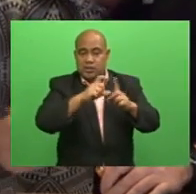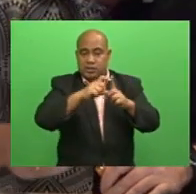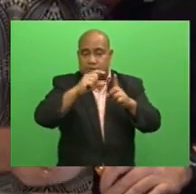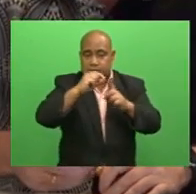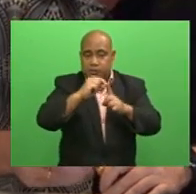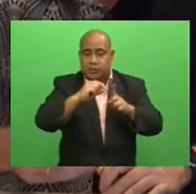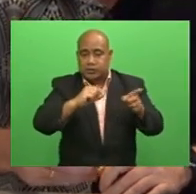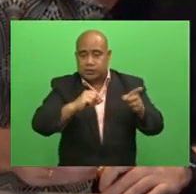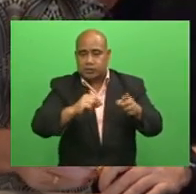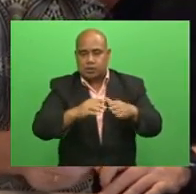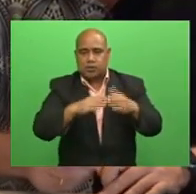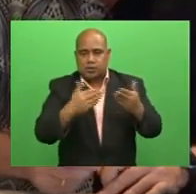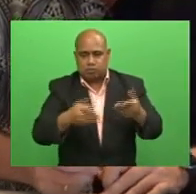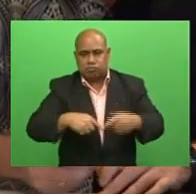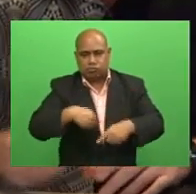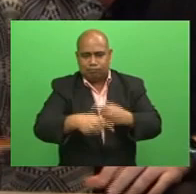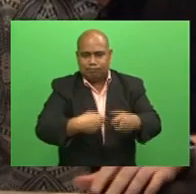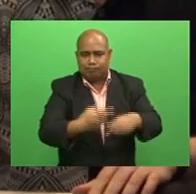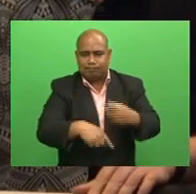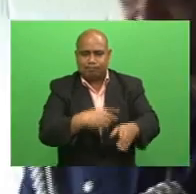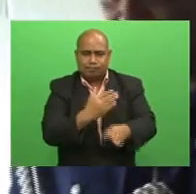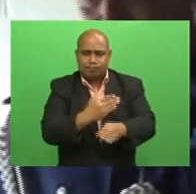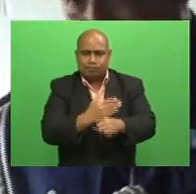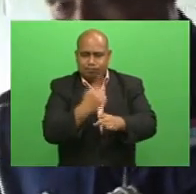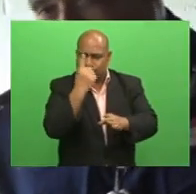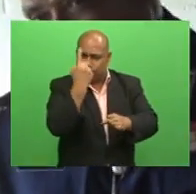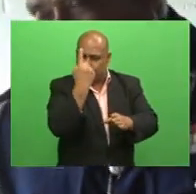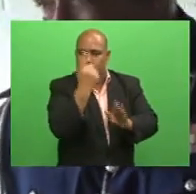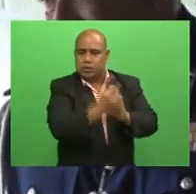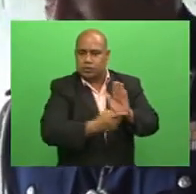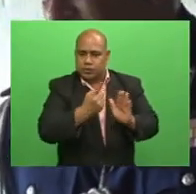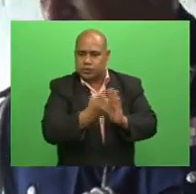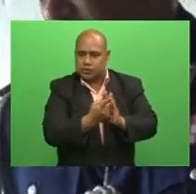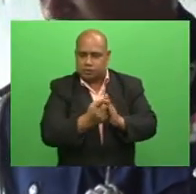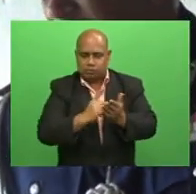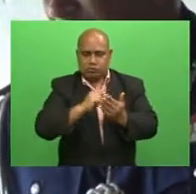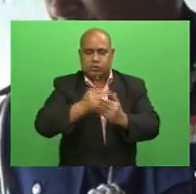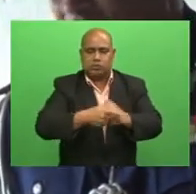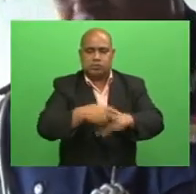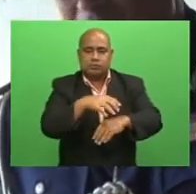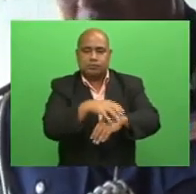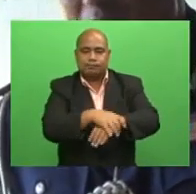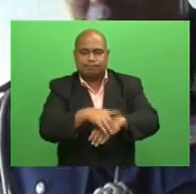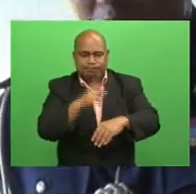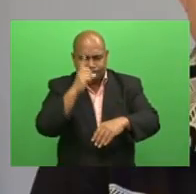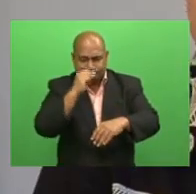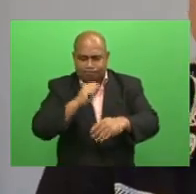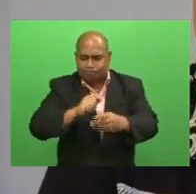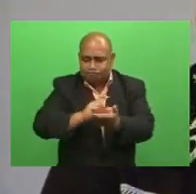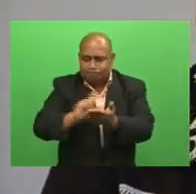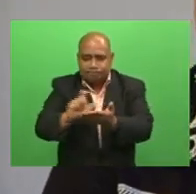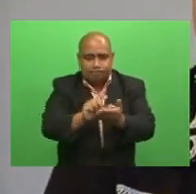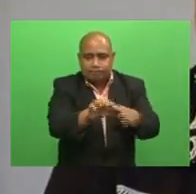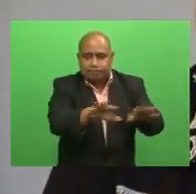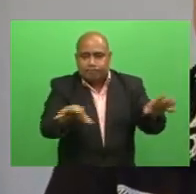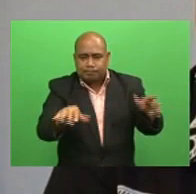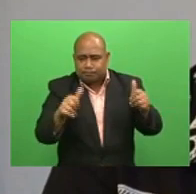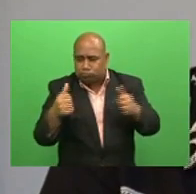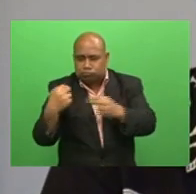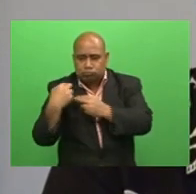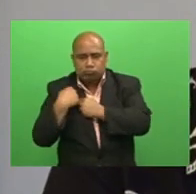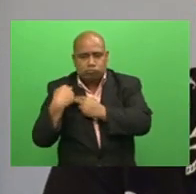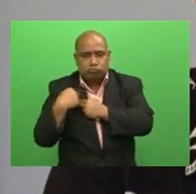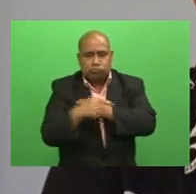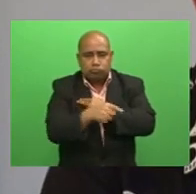program in achieving the aims of transparency and accountability and increasingly